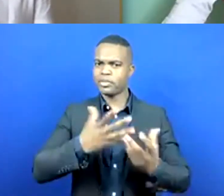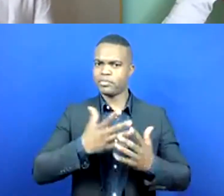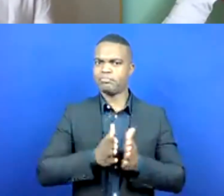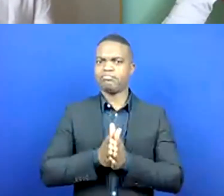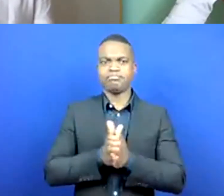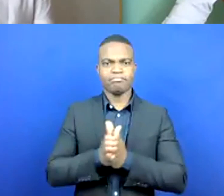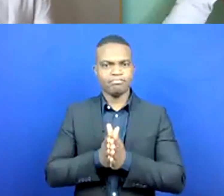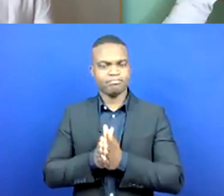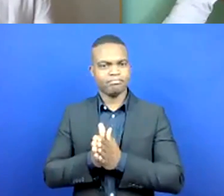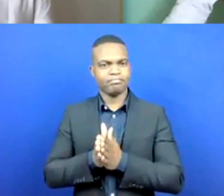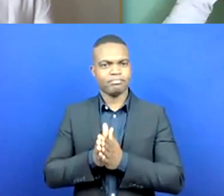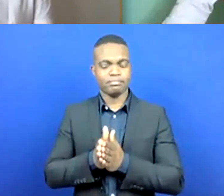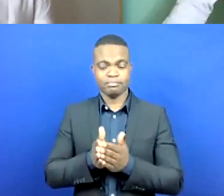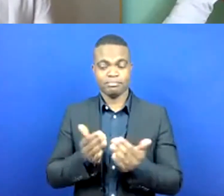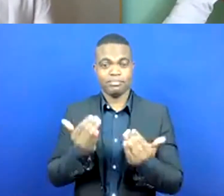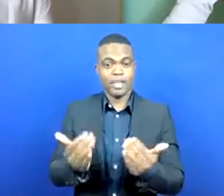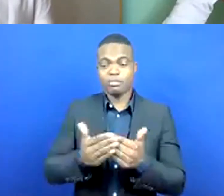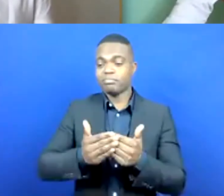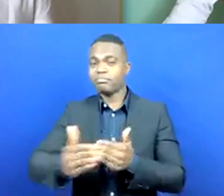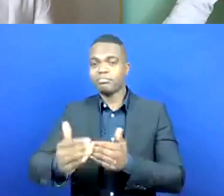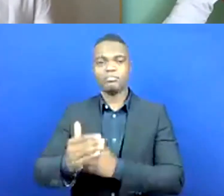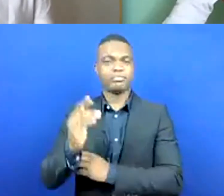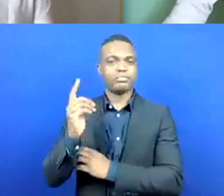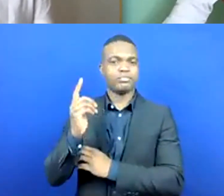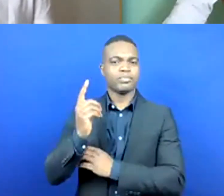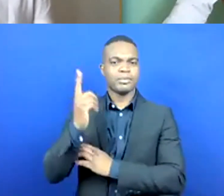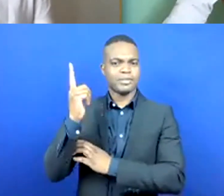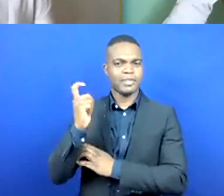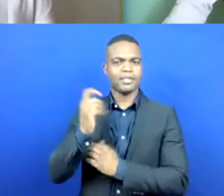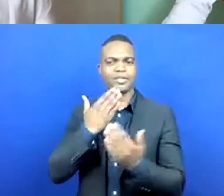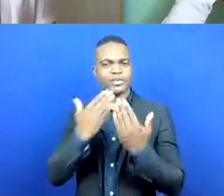As has been mentioned, Zoom fatigue is something that many of us